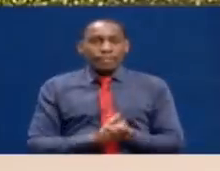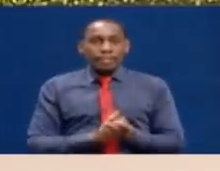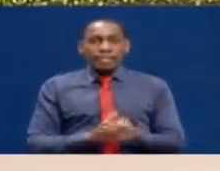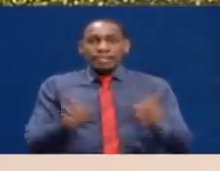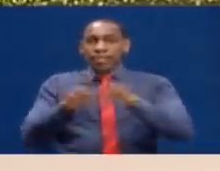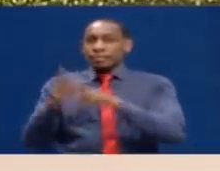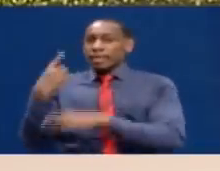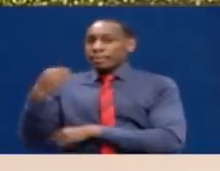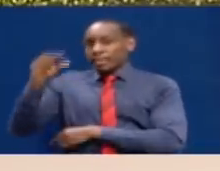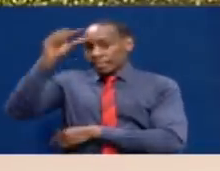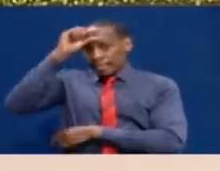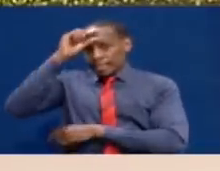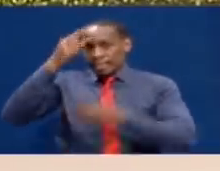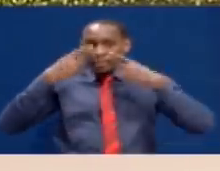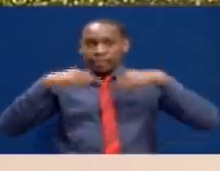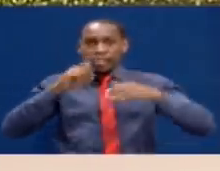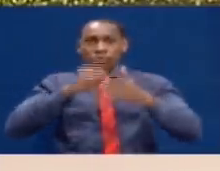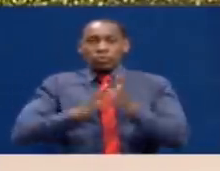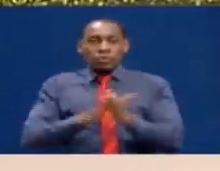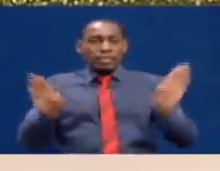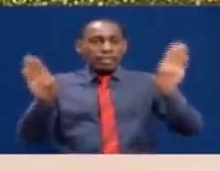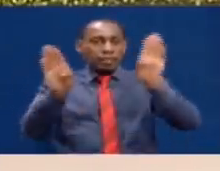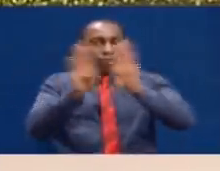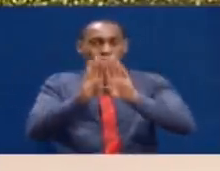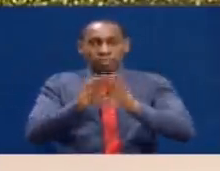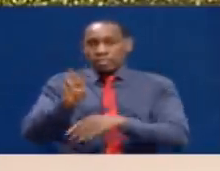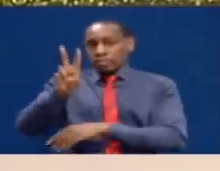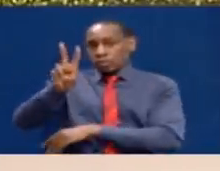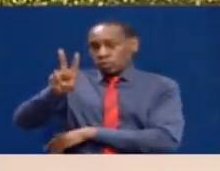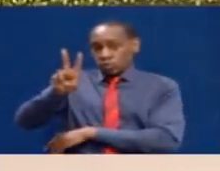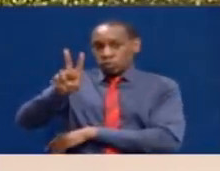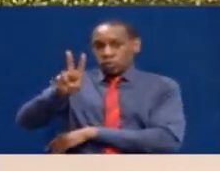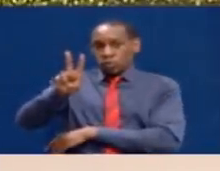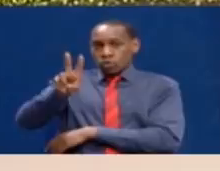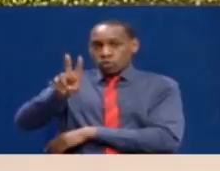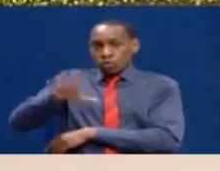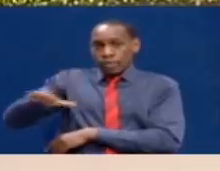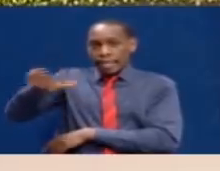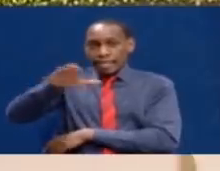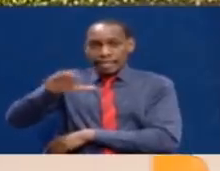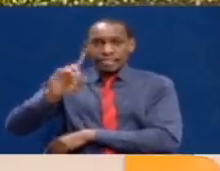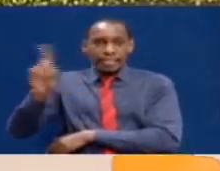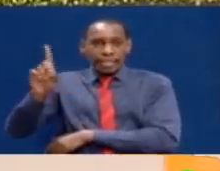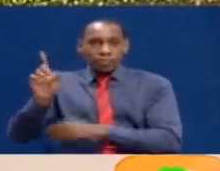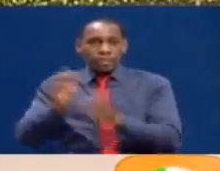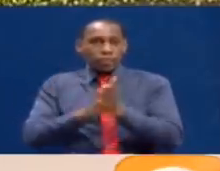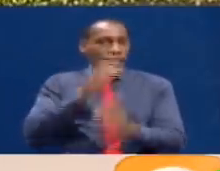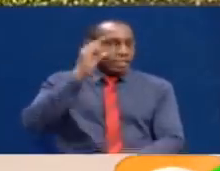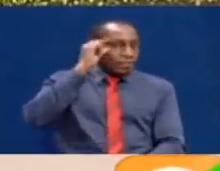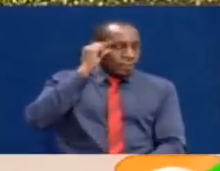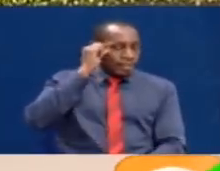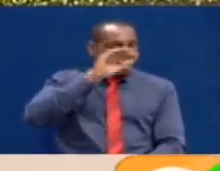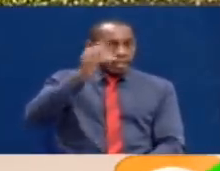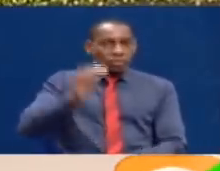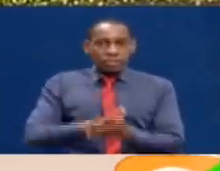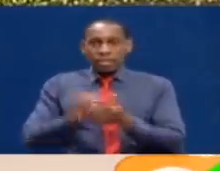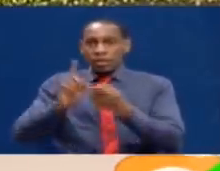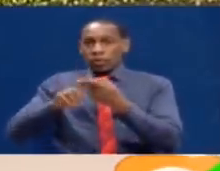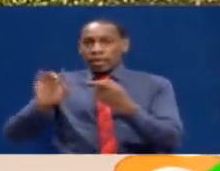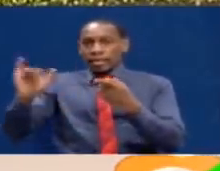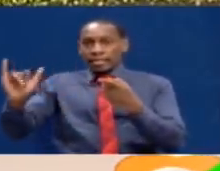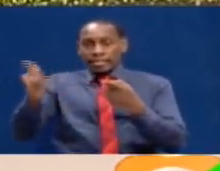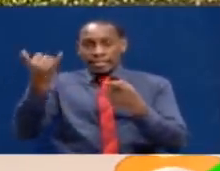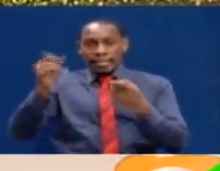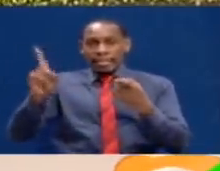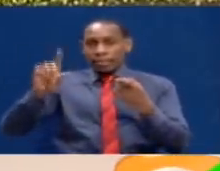Well, as you know, yesterday the government announced a partial lockdown on two major parts of Nairobi and Mombasa County. This is, of course, the Eastleigh